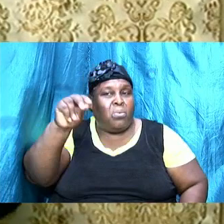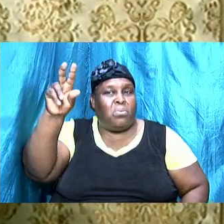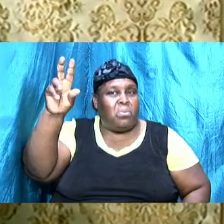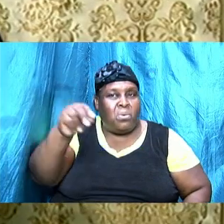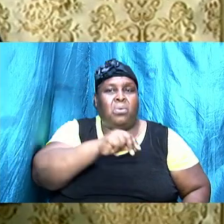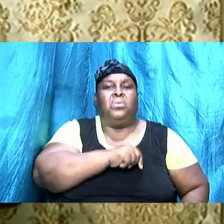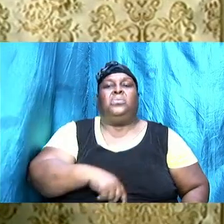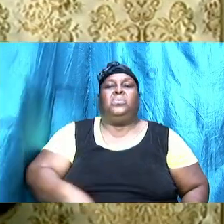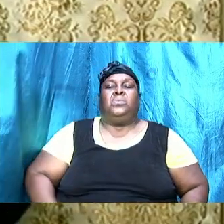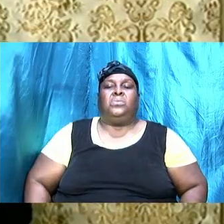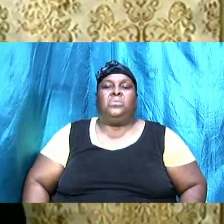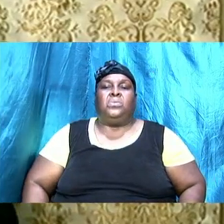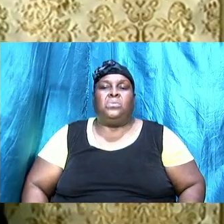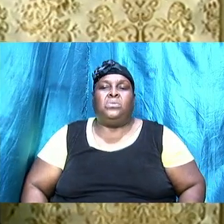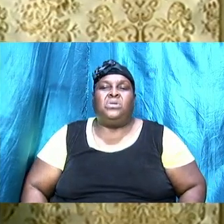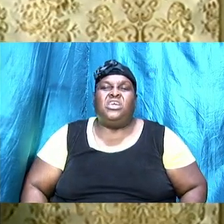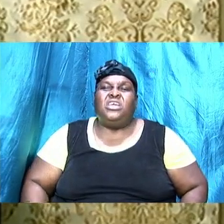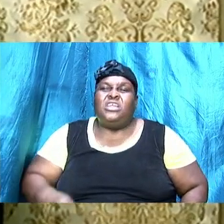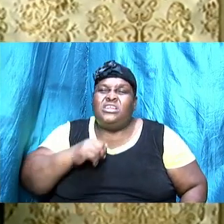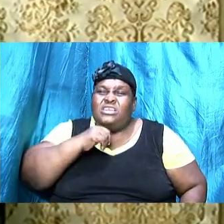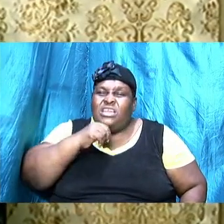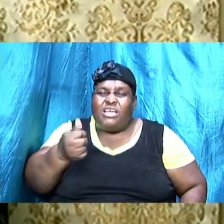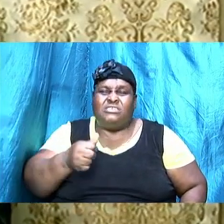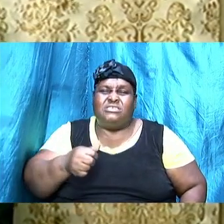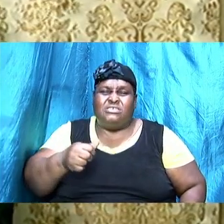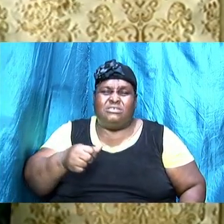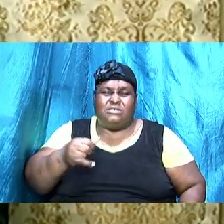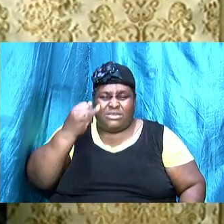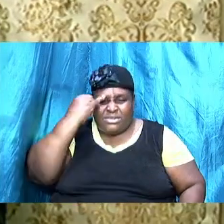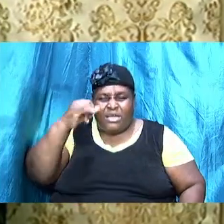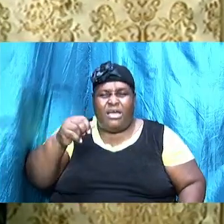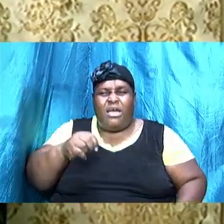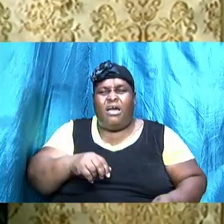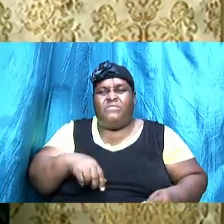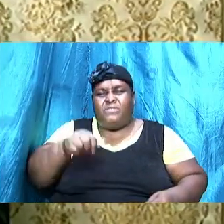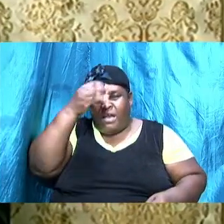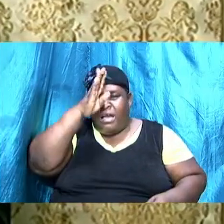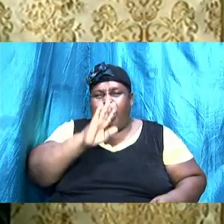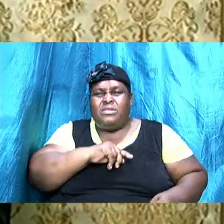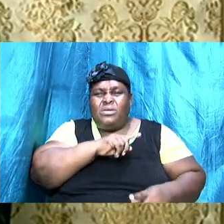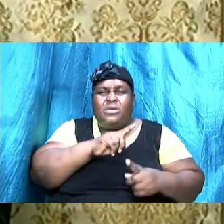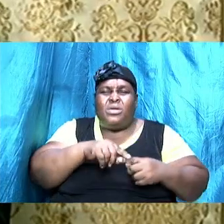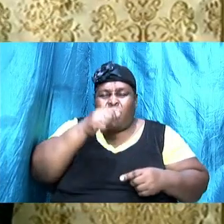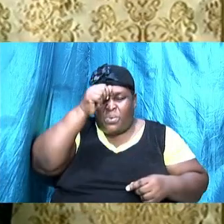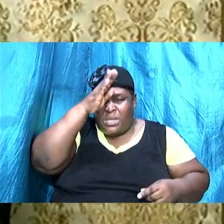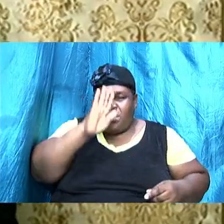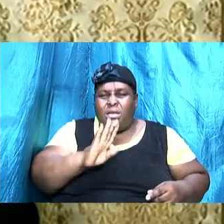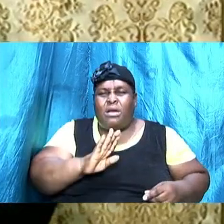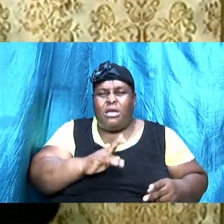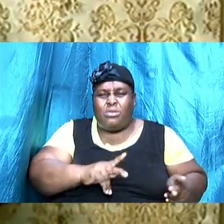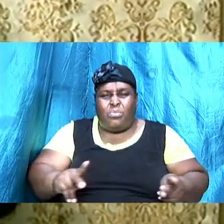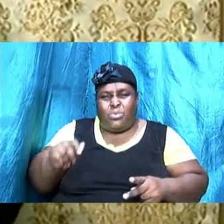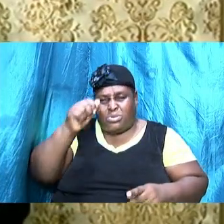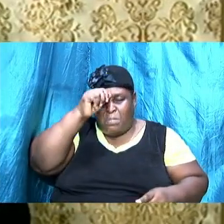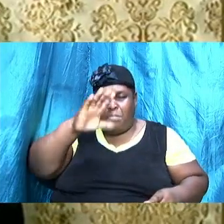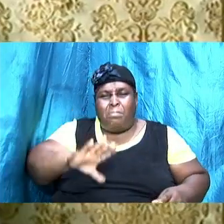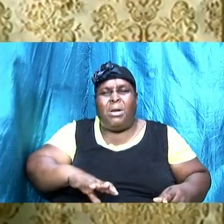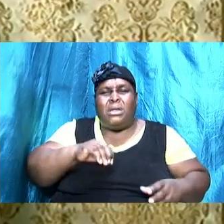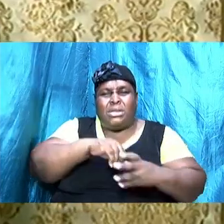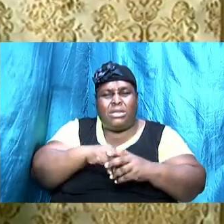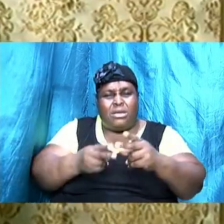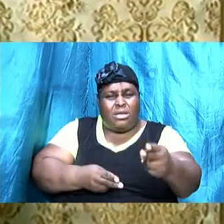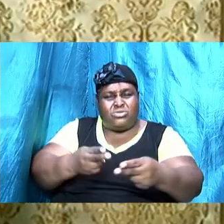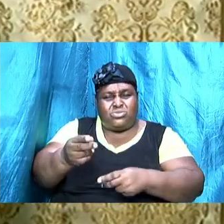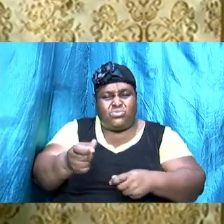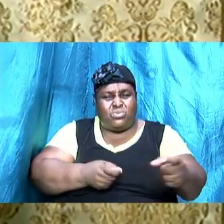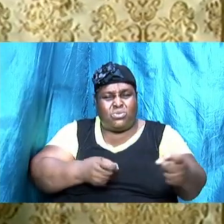That was never the intent of Almighty God when he placed man in charge. It was to lead, and leading don't mean pushing. You don't push